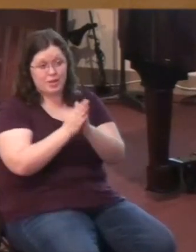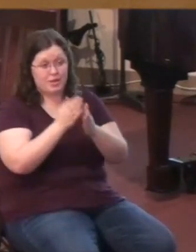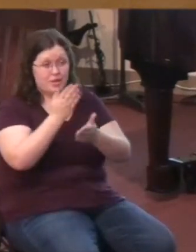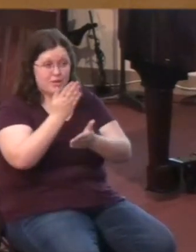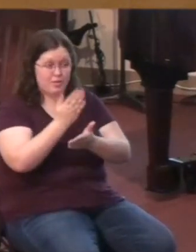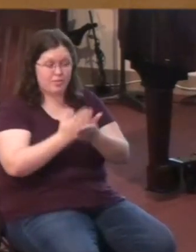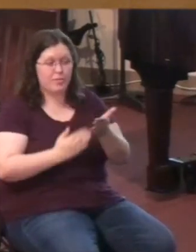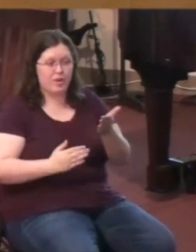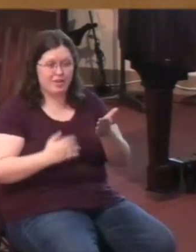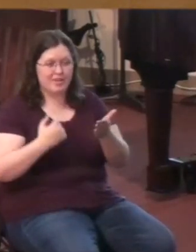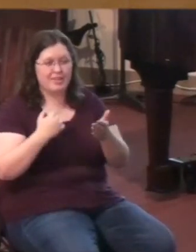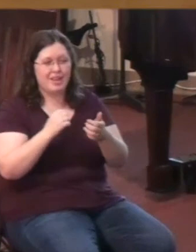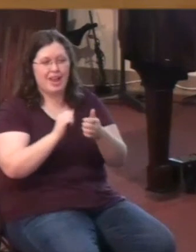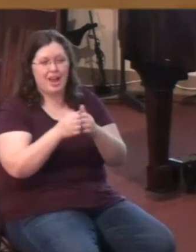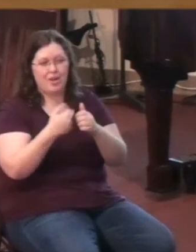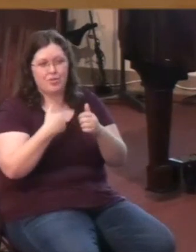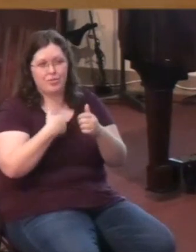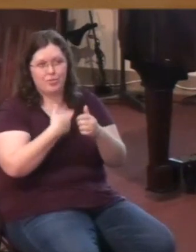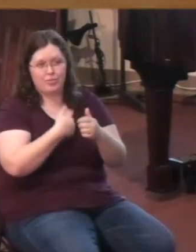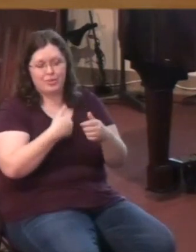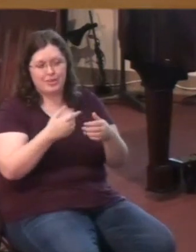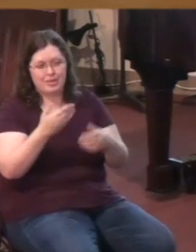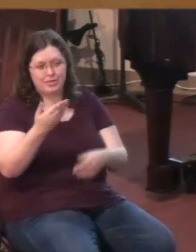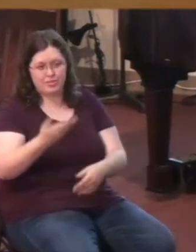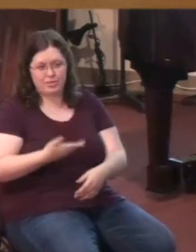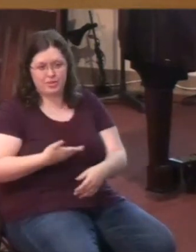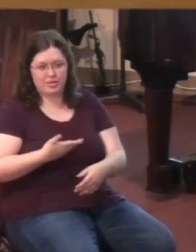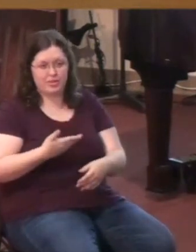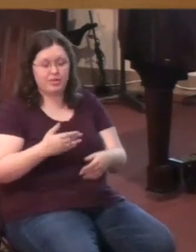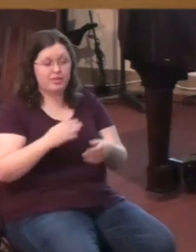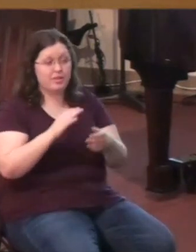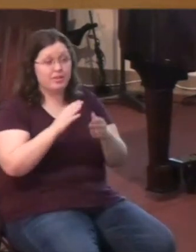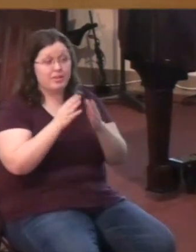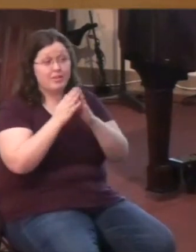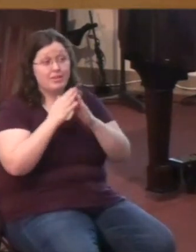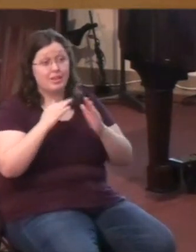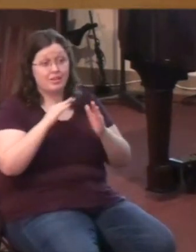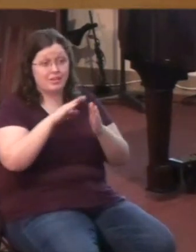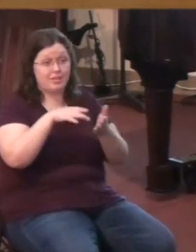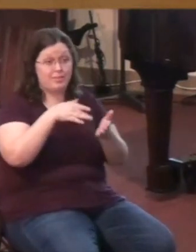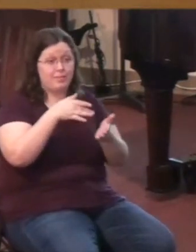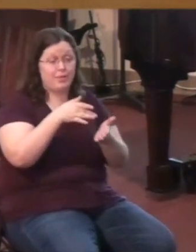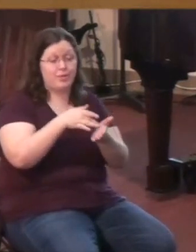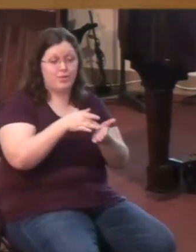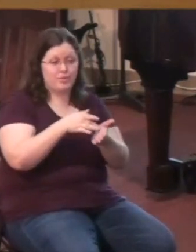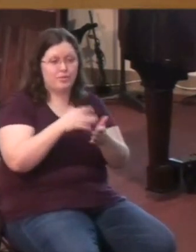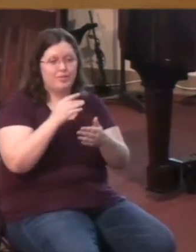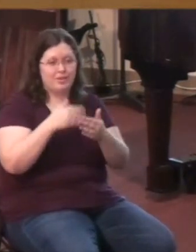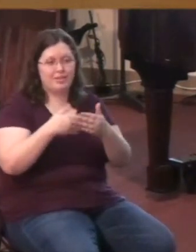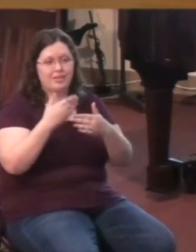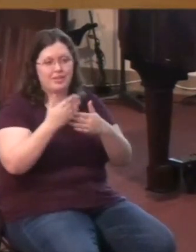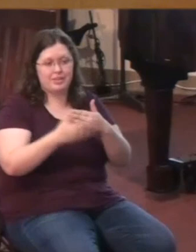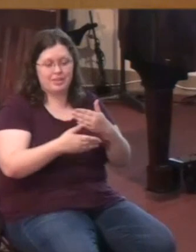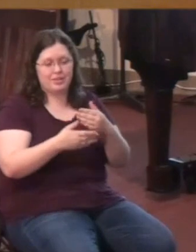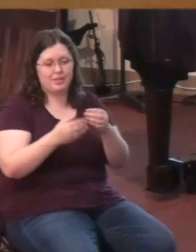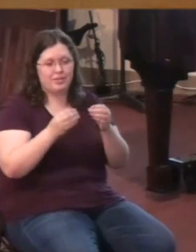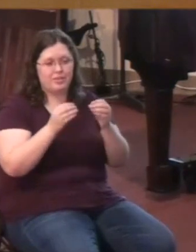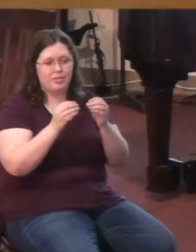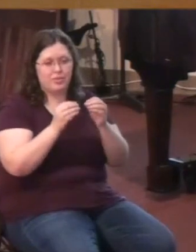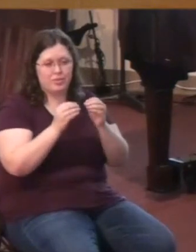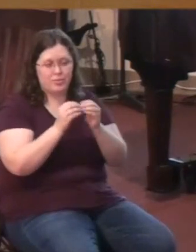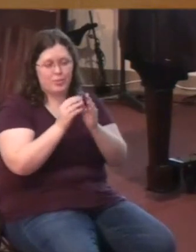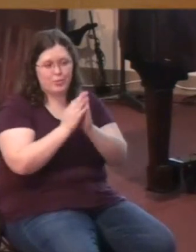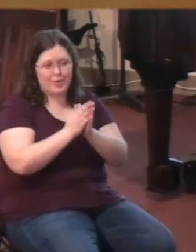Day of Prayer. And we'll have a little silence in the middle of that, and then we'll bring you back out with words again thereafter, okay?